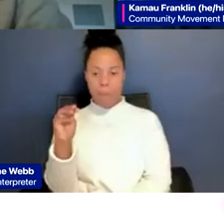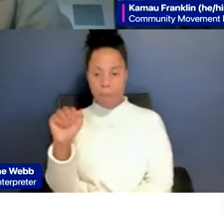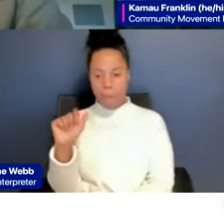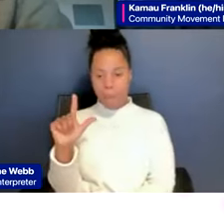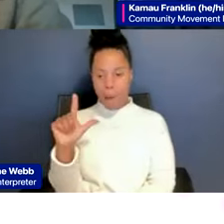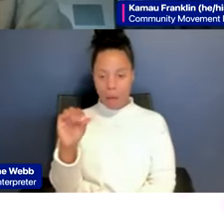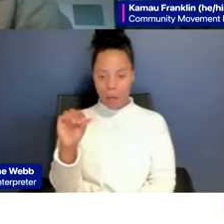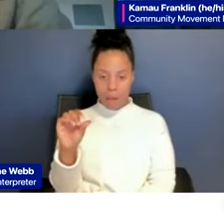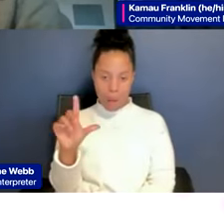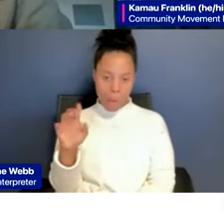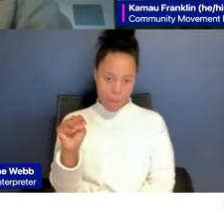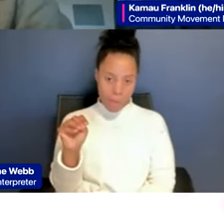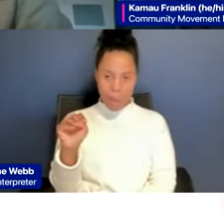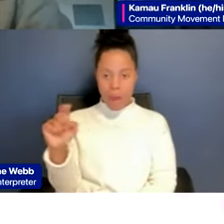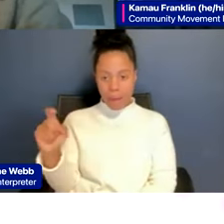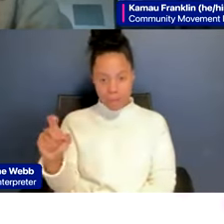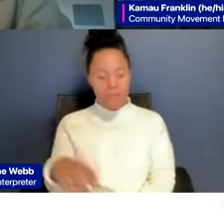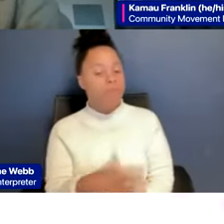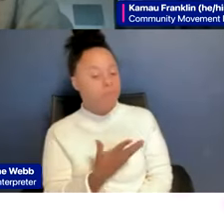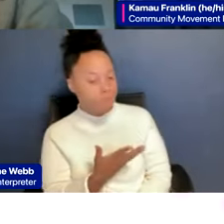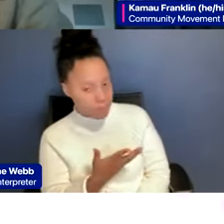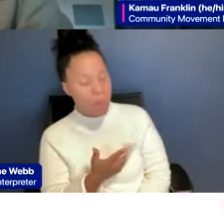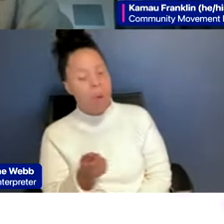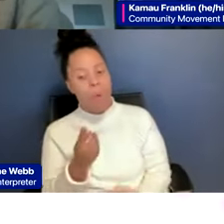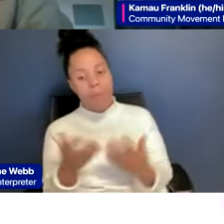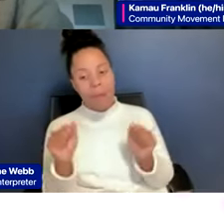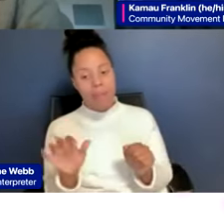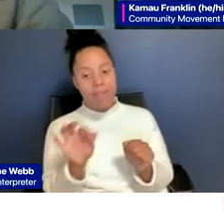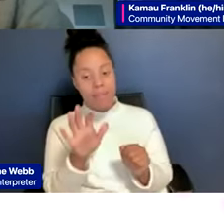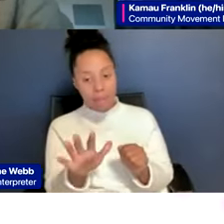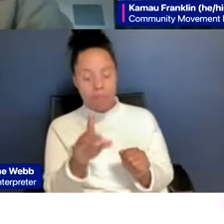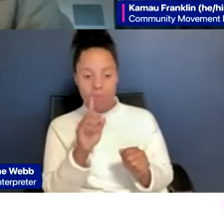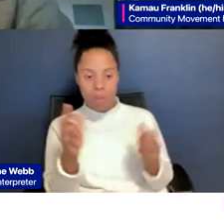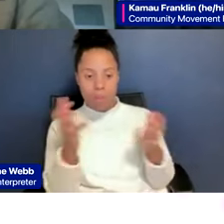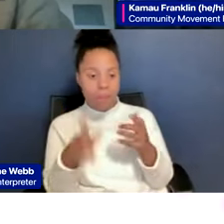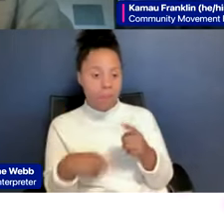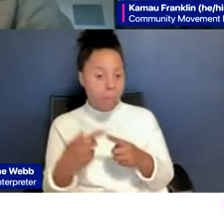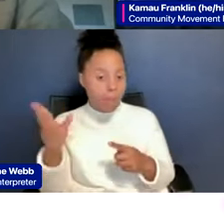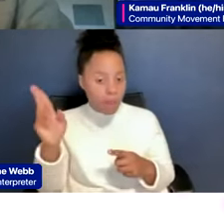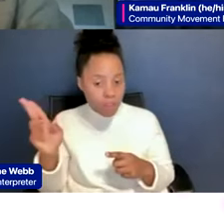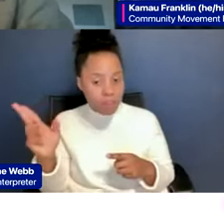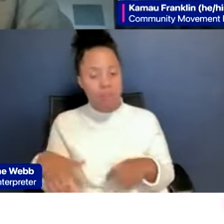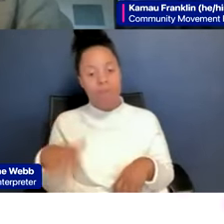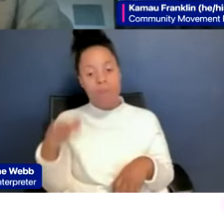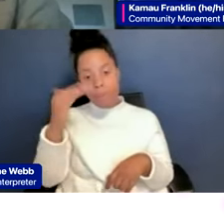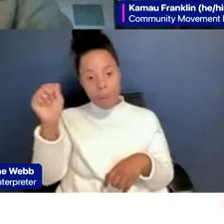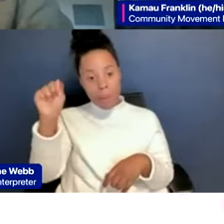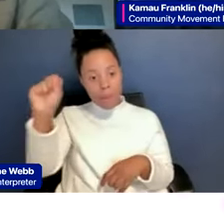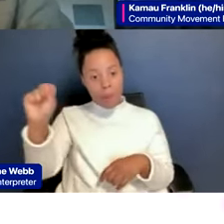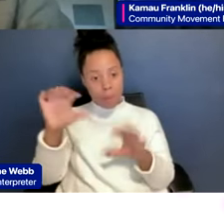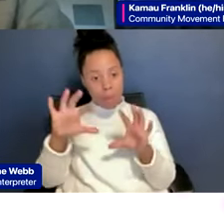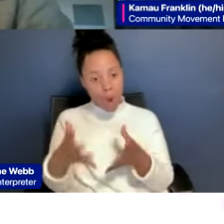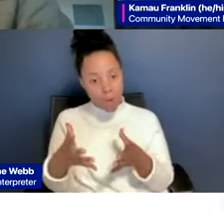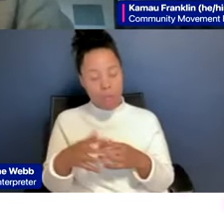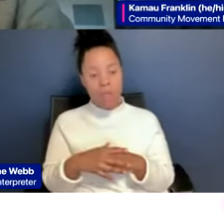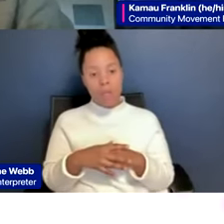And if I can just say, one thing that I think is really amazing about the history of the Black Panther Party is that people don't not only